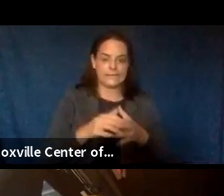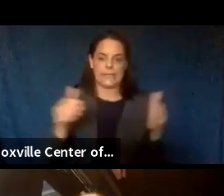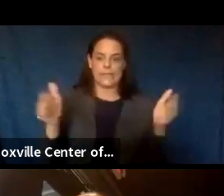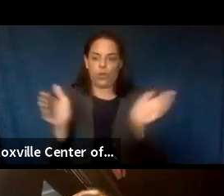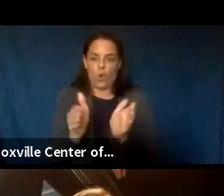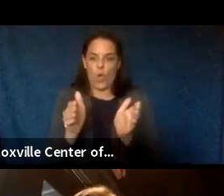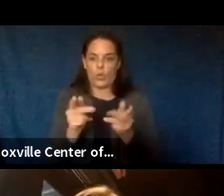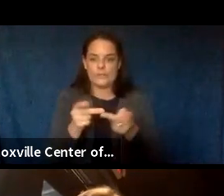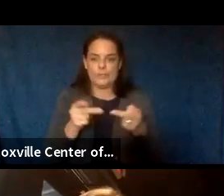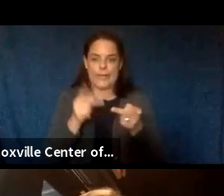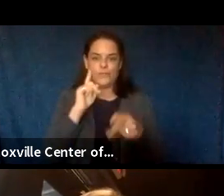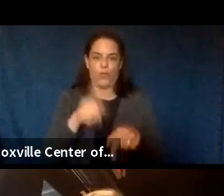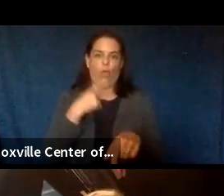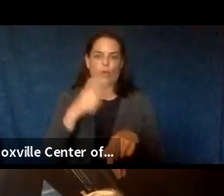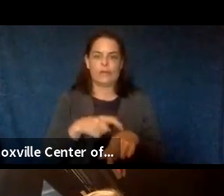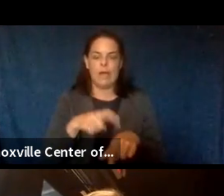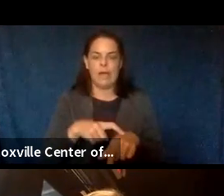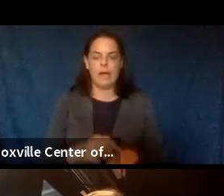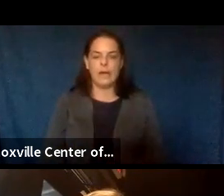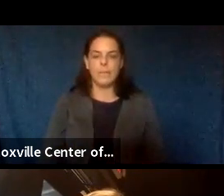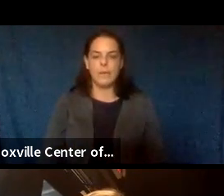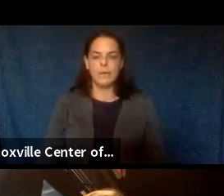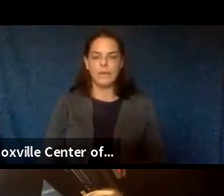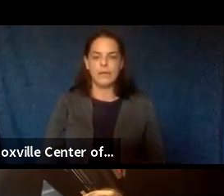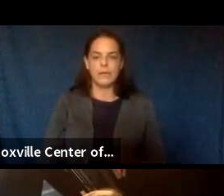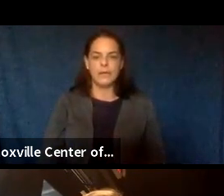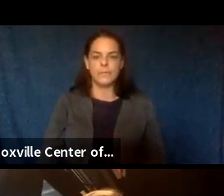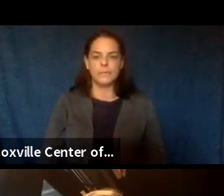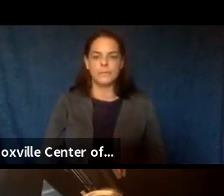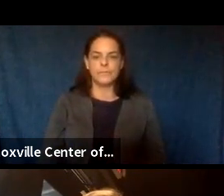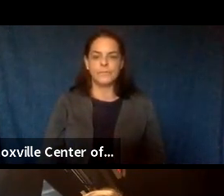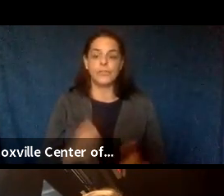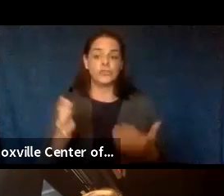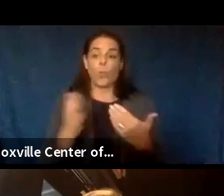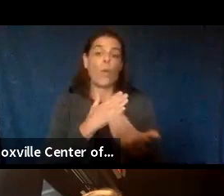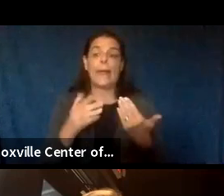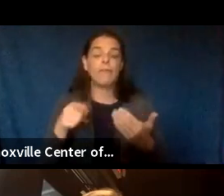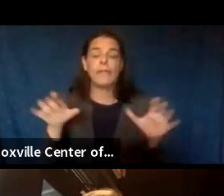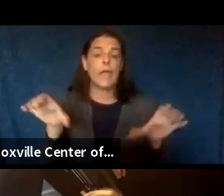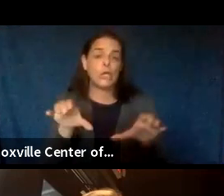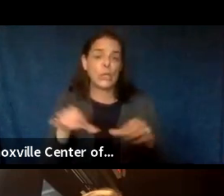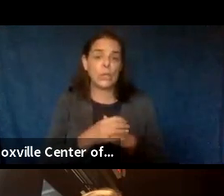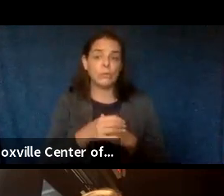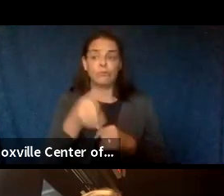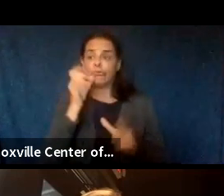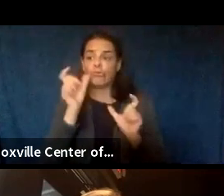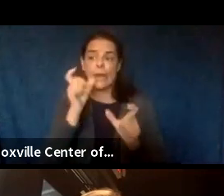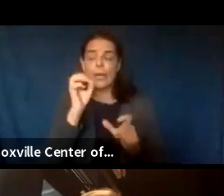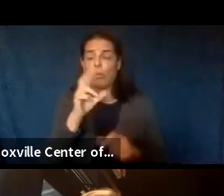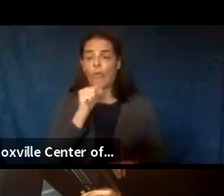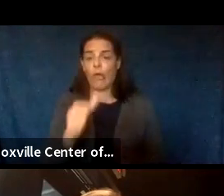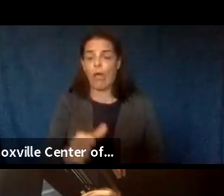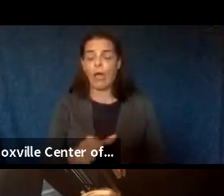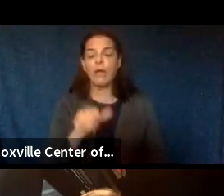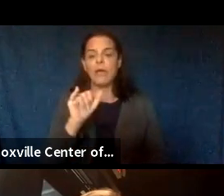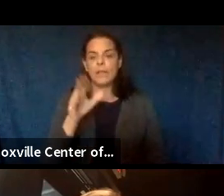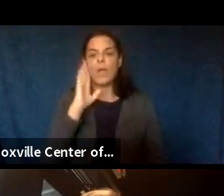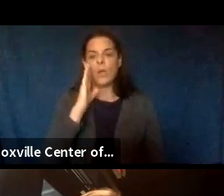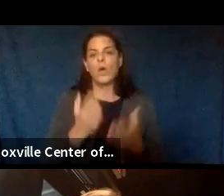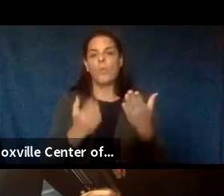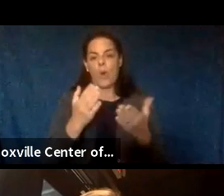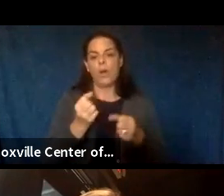quarters for long periods of time, whatever they're doing, is probably going to generate